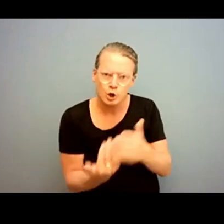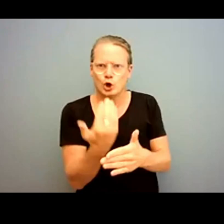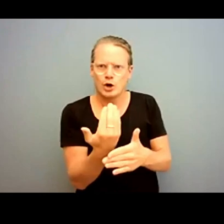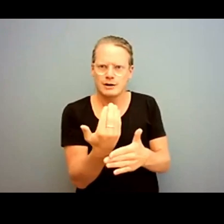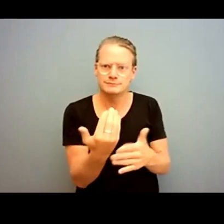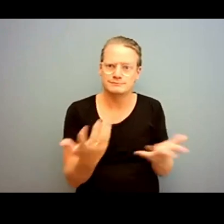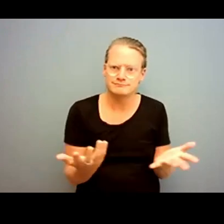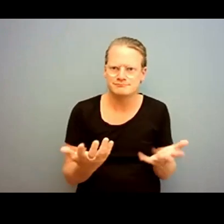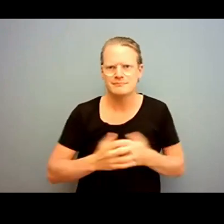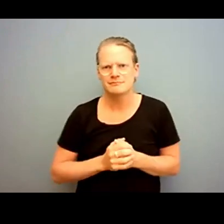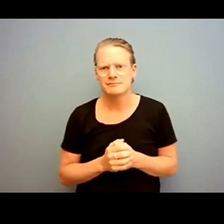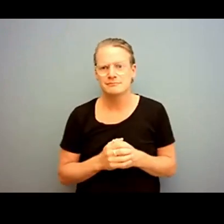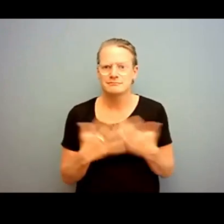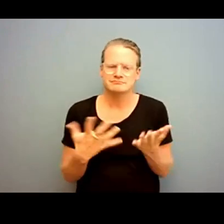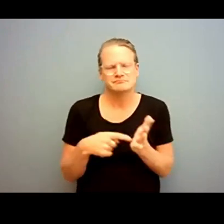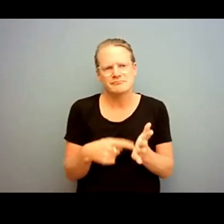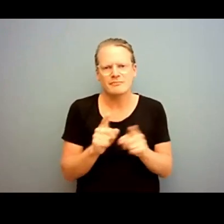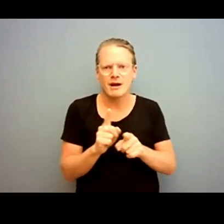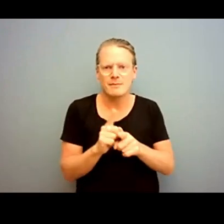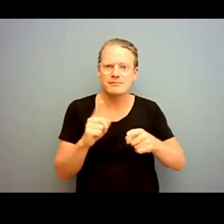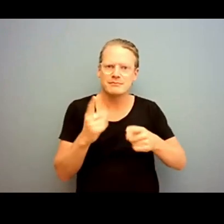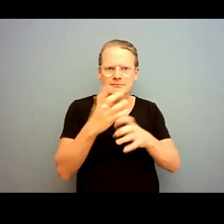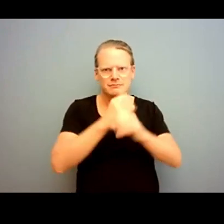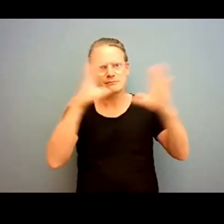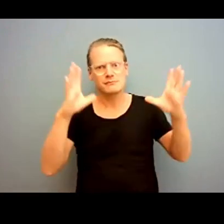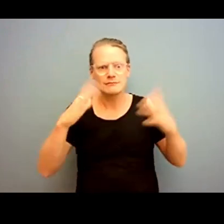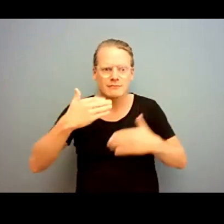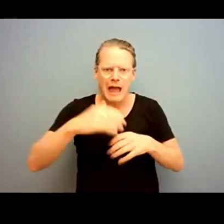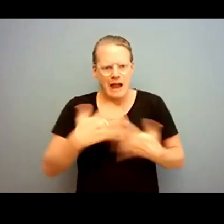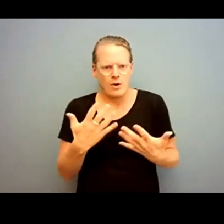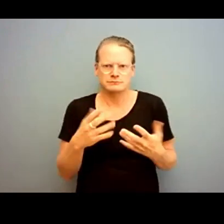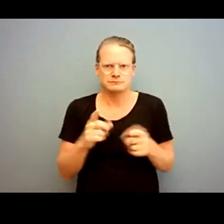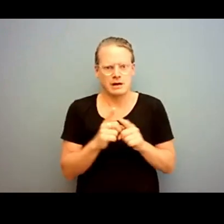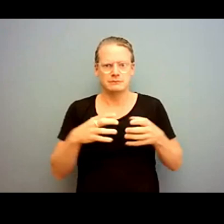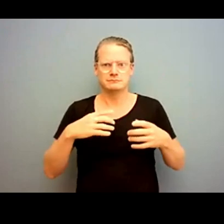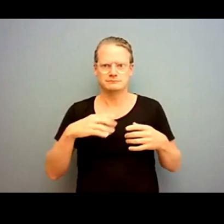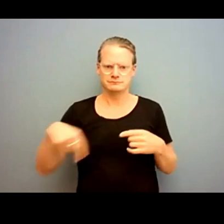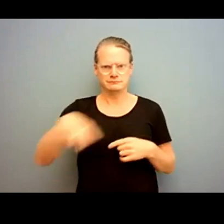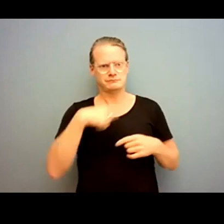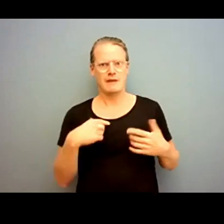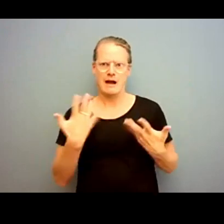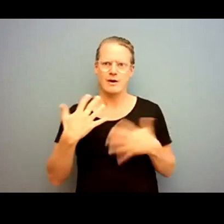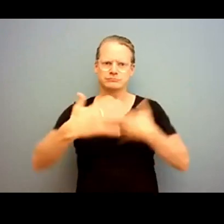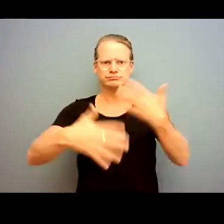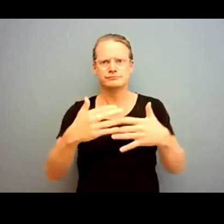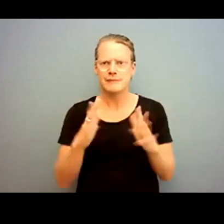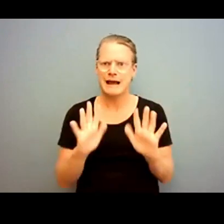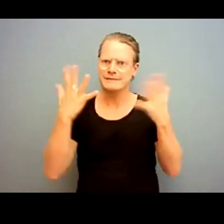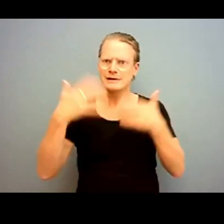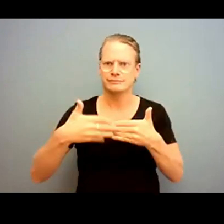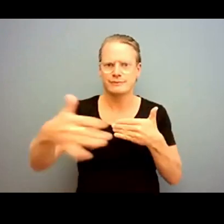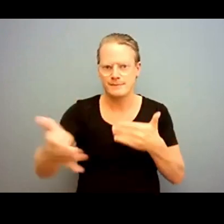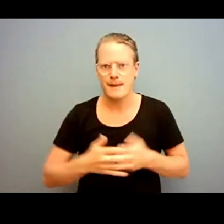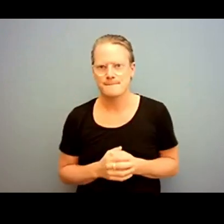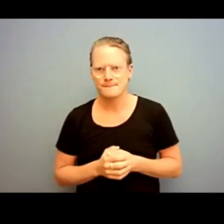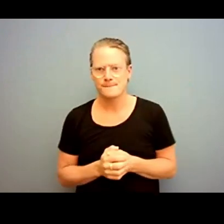Goals that point together to the future. So first things first, intersectionality. Clarity